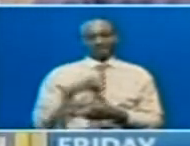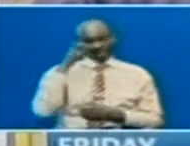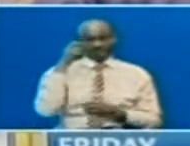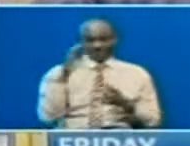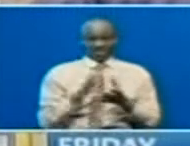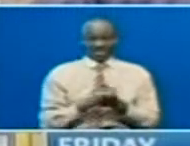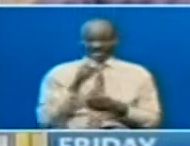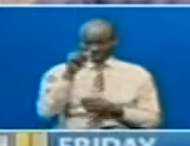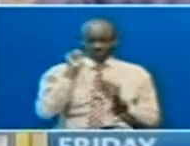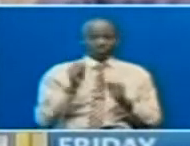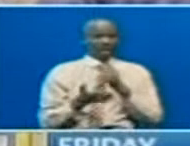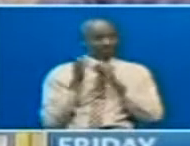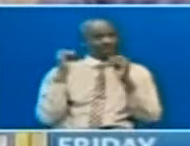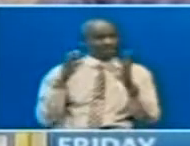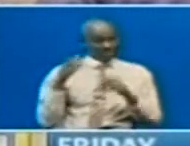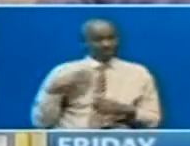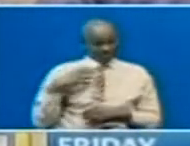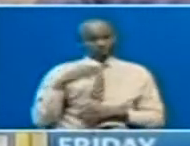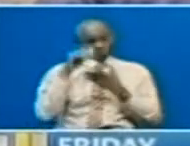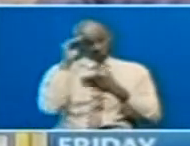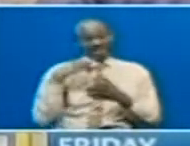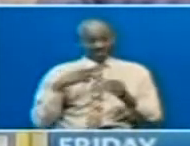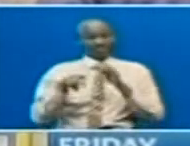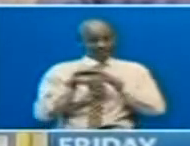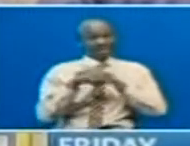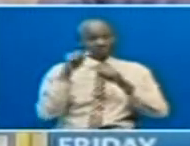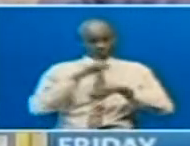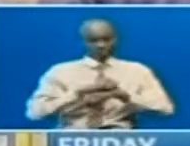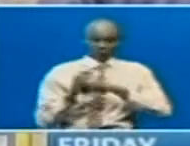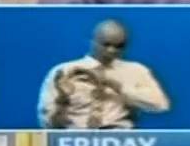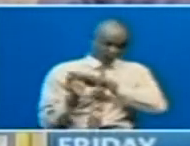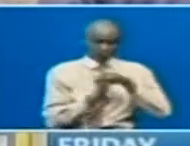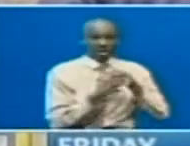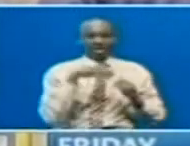Got it. That one will help very many people, especially in primary school. Let's move on to the